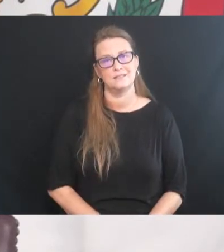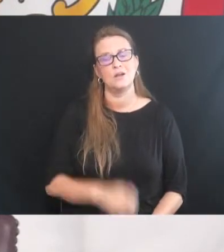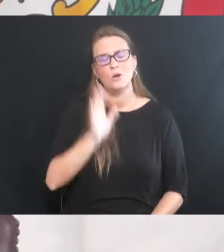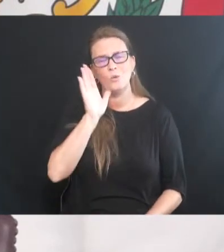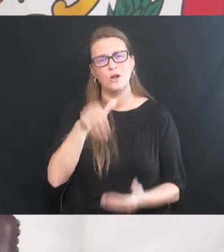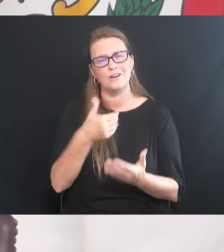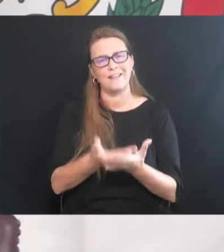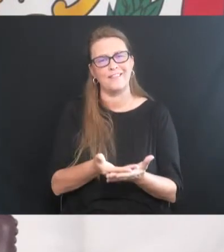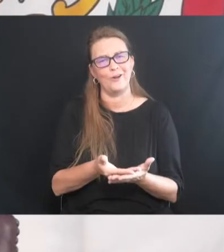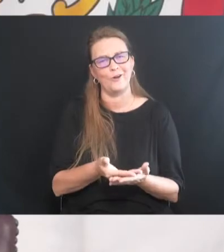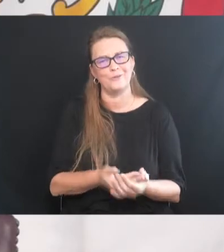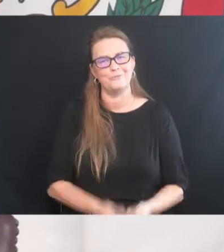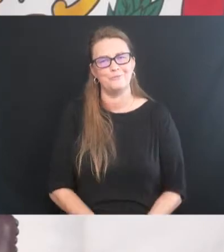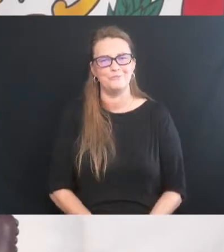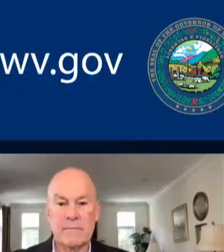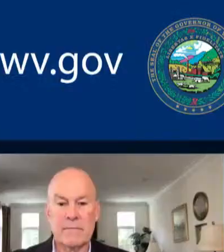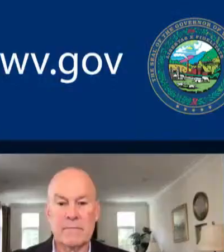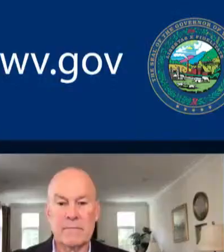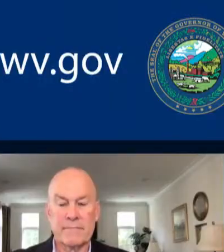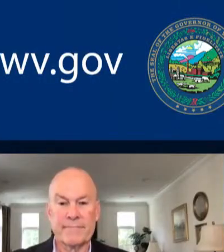there.